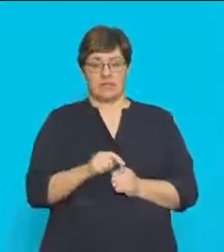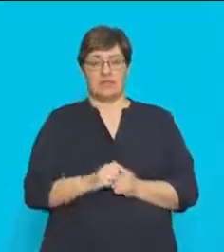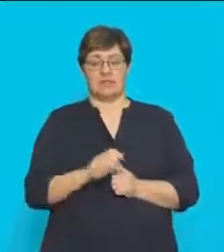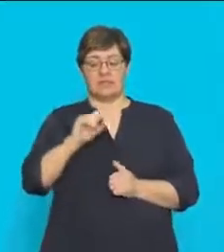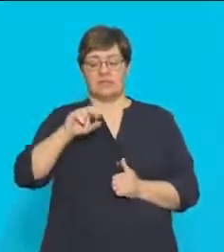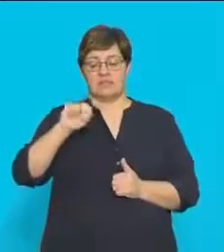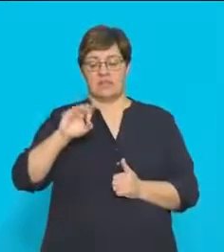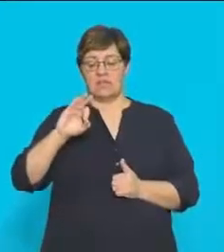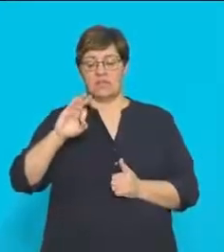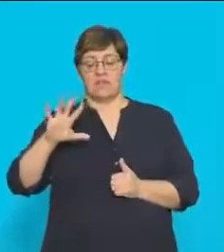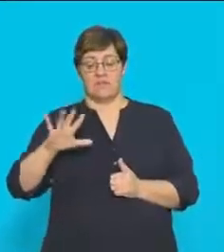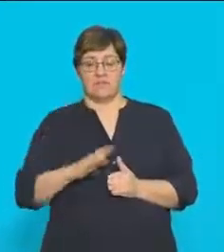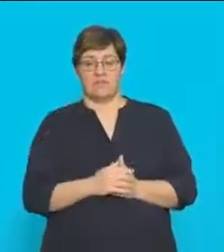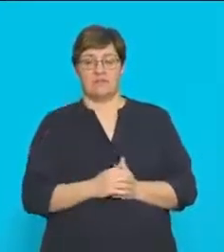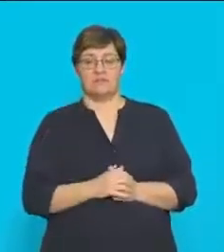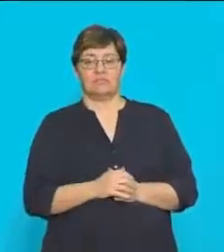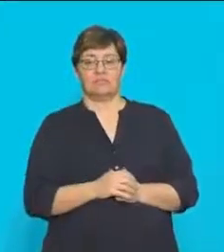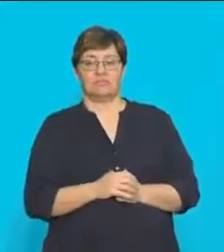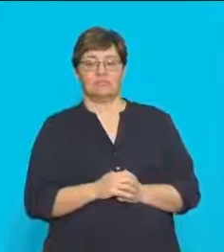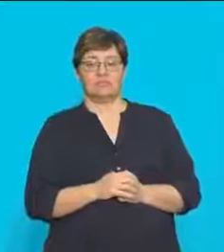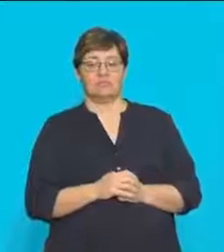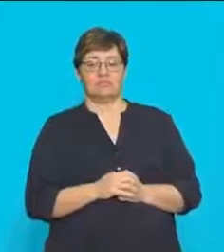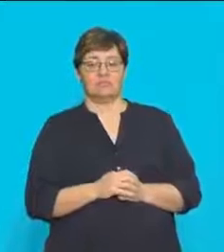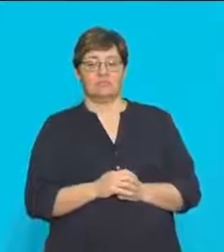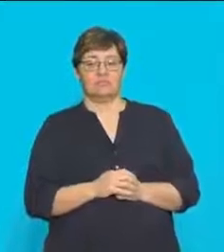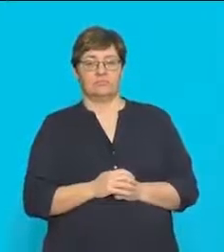by sine of 35.